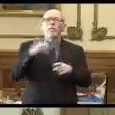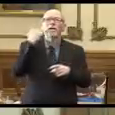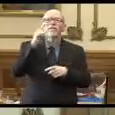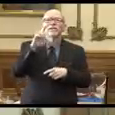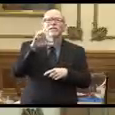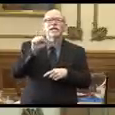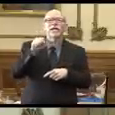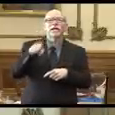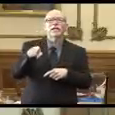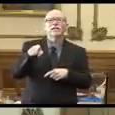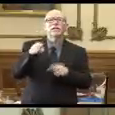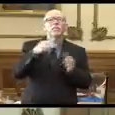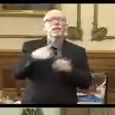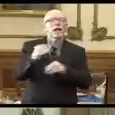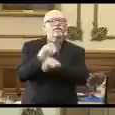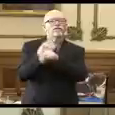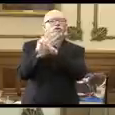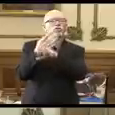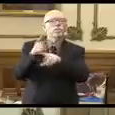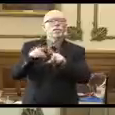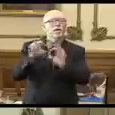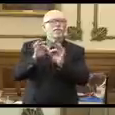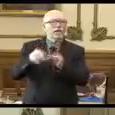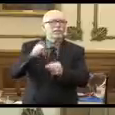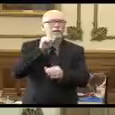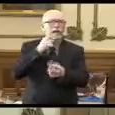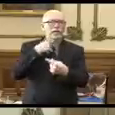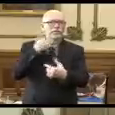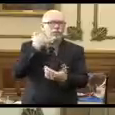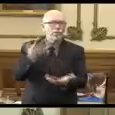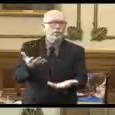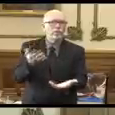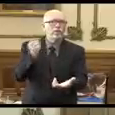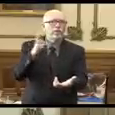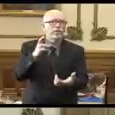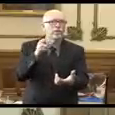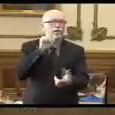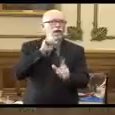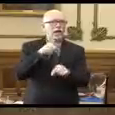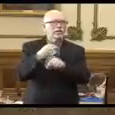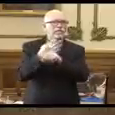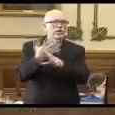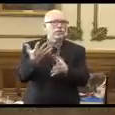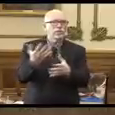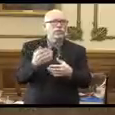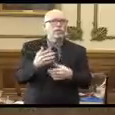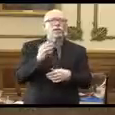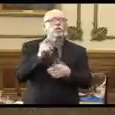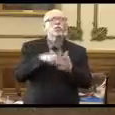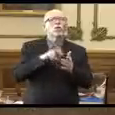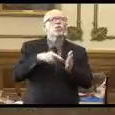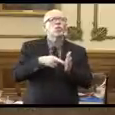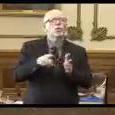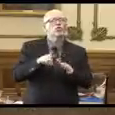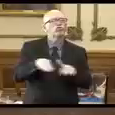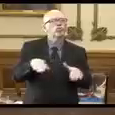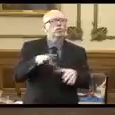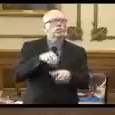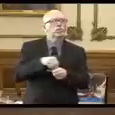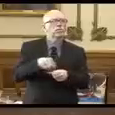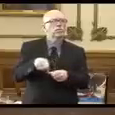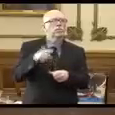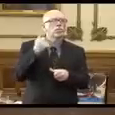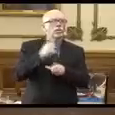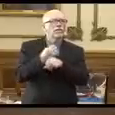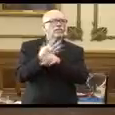has planned a virtual visit but the family does not answer the phone or the video call? And what role do children play in